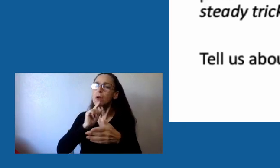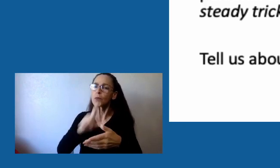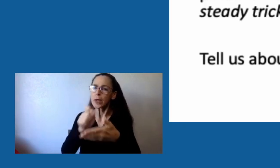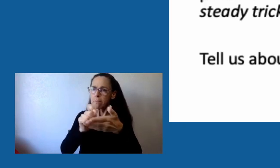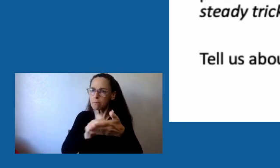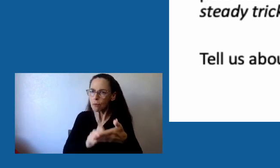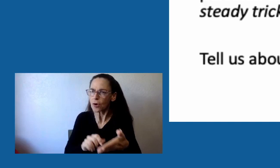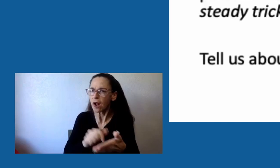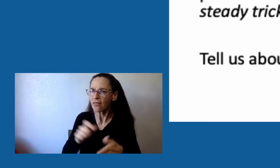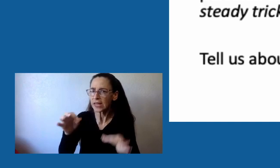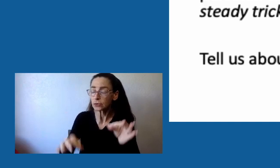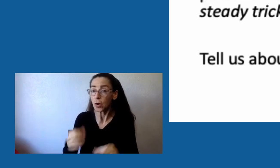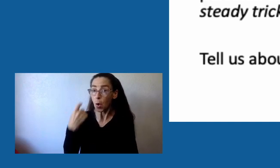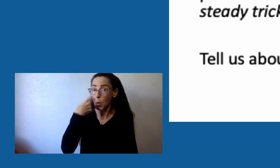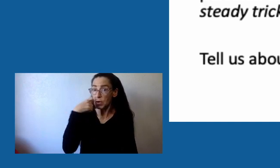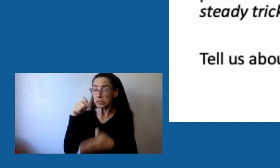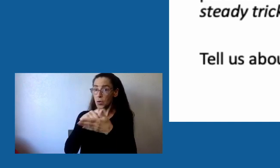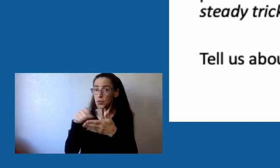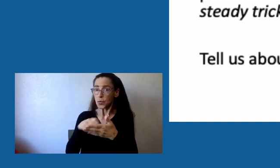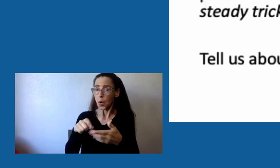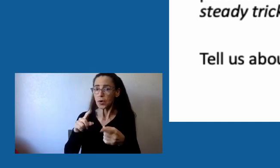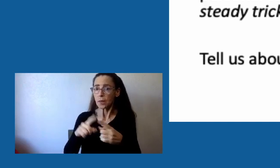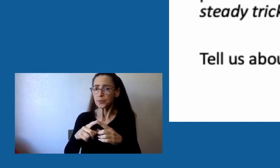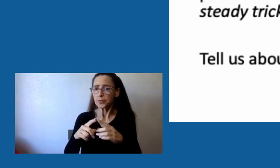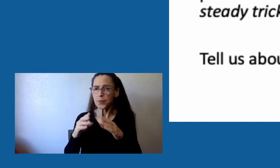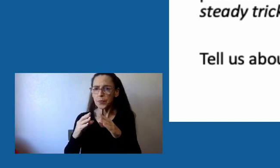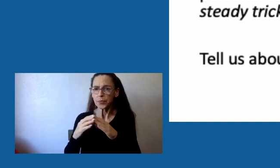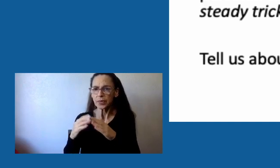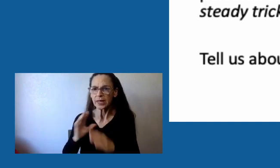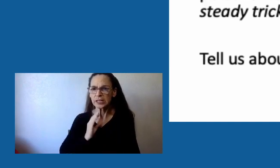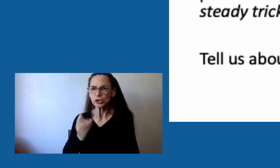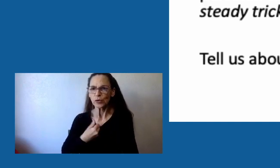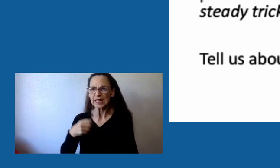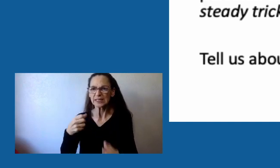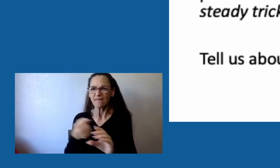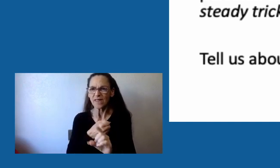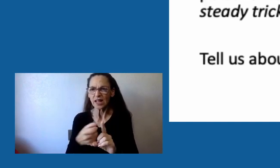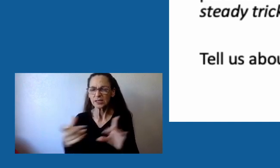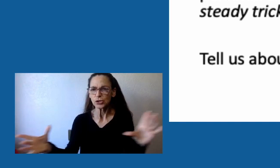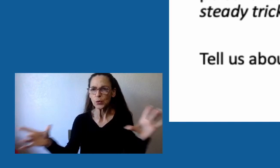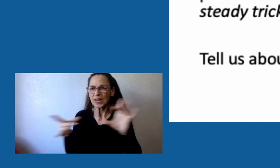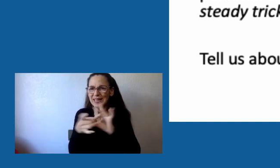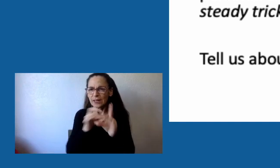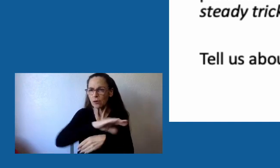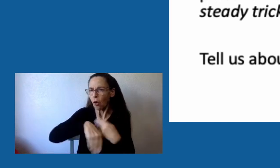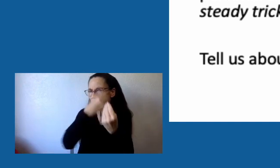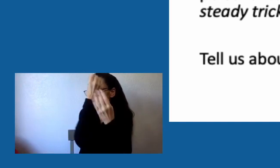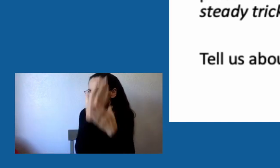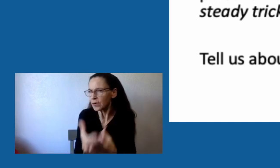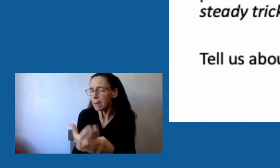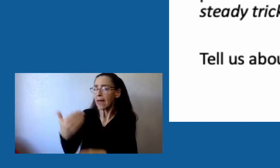then. But you just recently wrote about it as Gwen Araujo and the steady trickle of anti-trans violence, and you were connecting the dots then, as you always